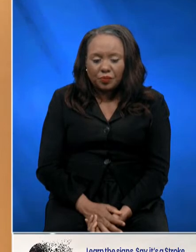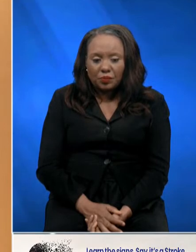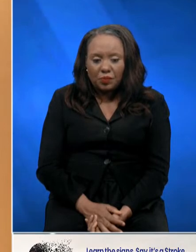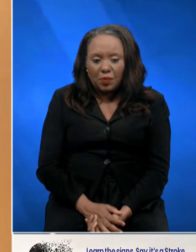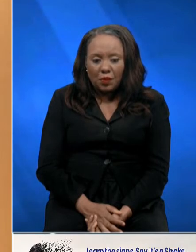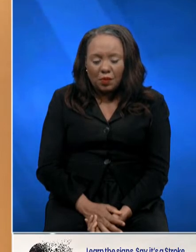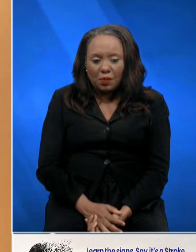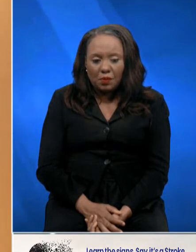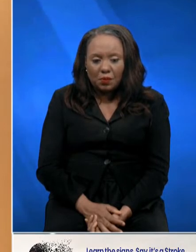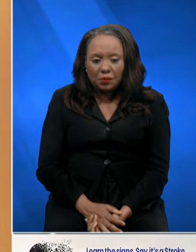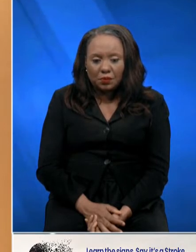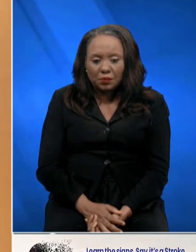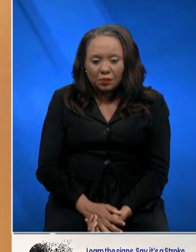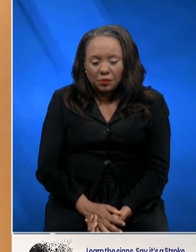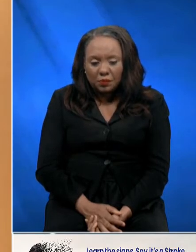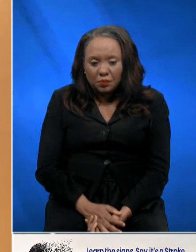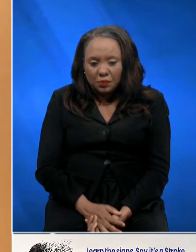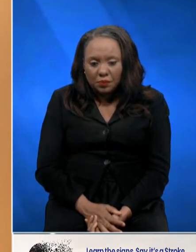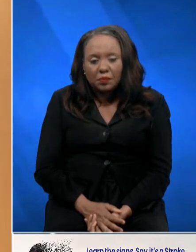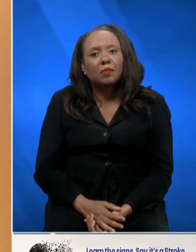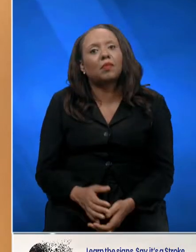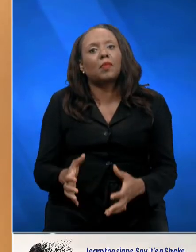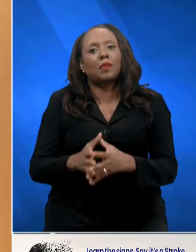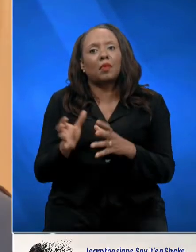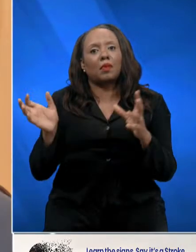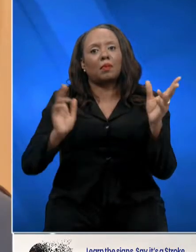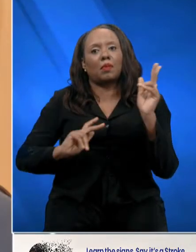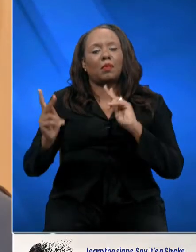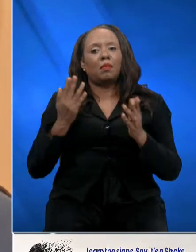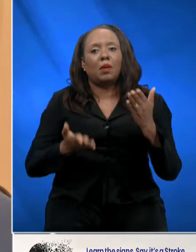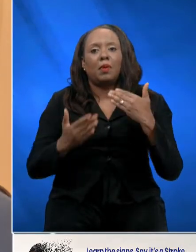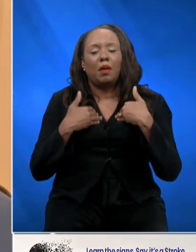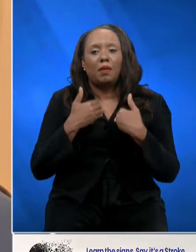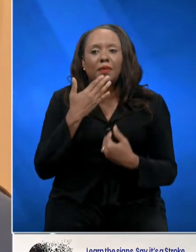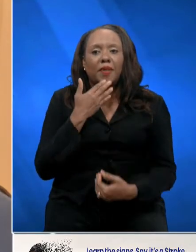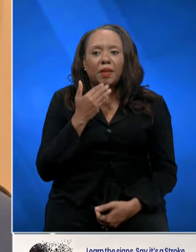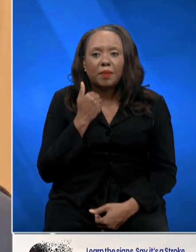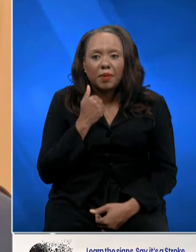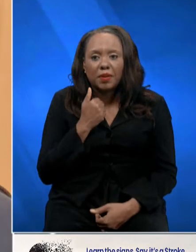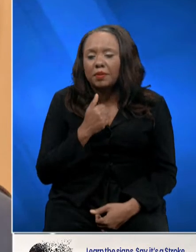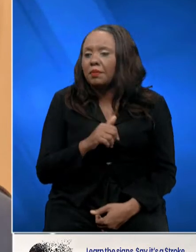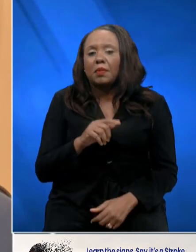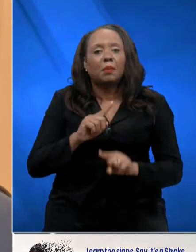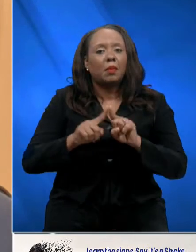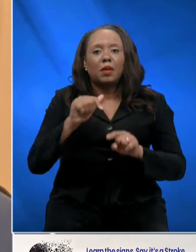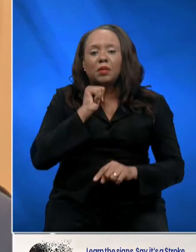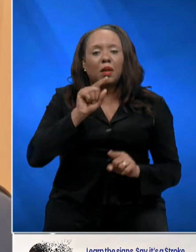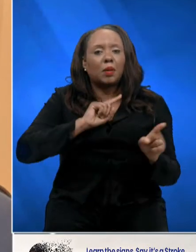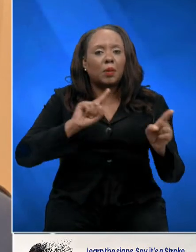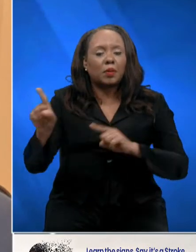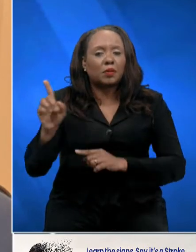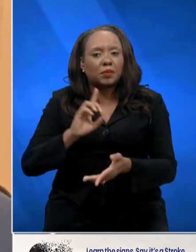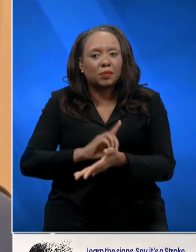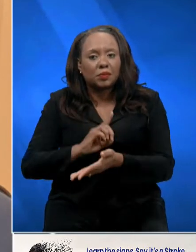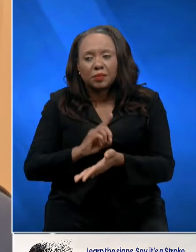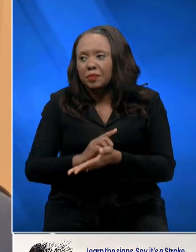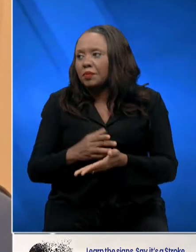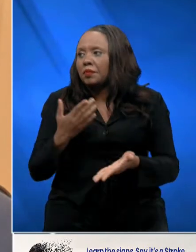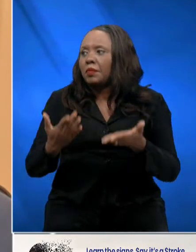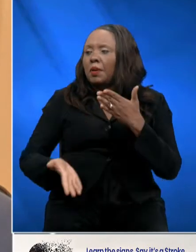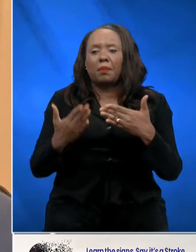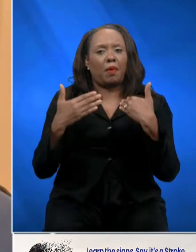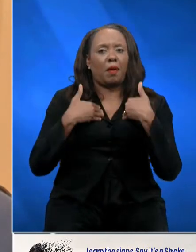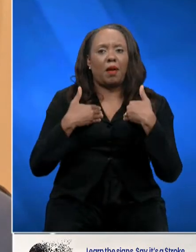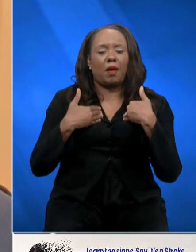diabetes but haven't gone to the doctor, haven't checked it out, and by the time they get to you, they have more of a problem than they thought they